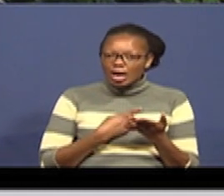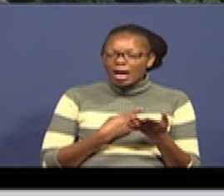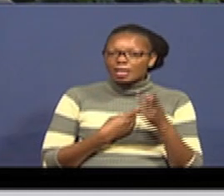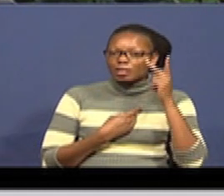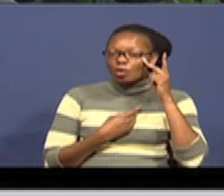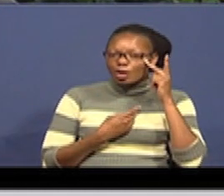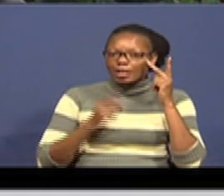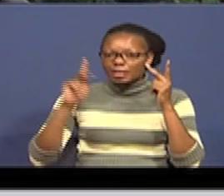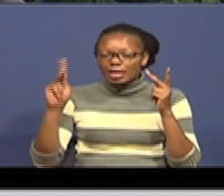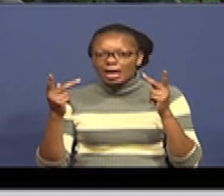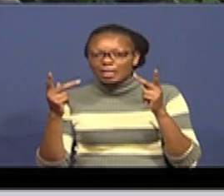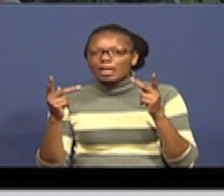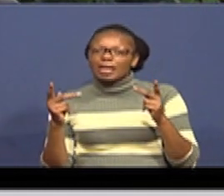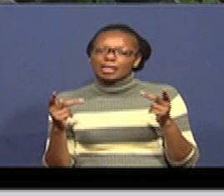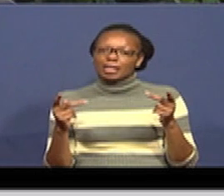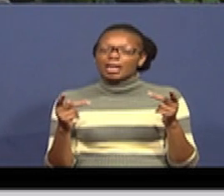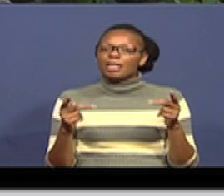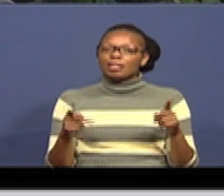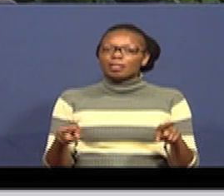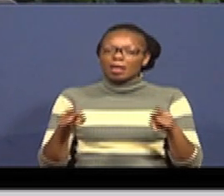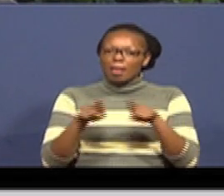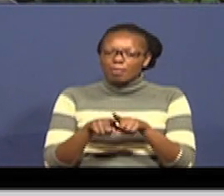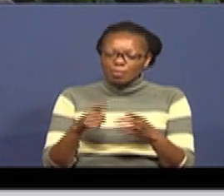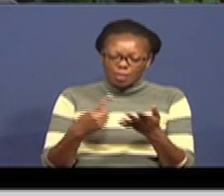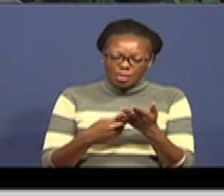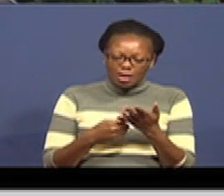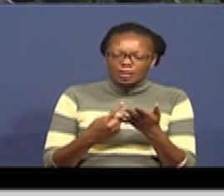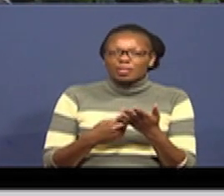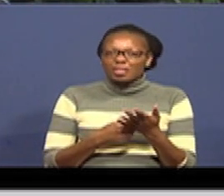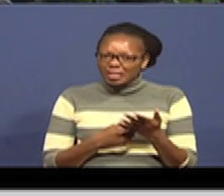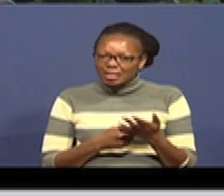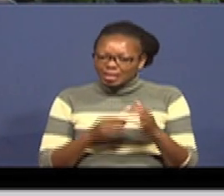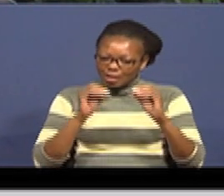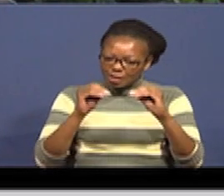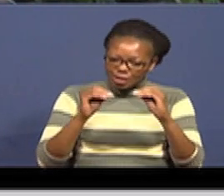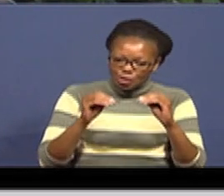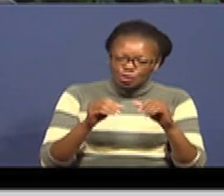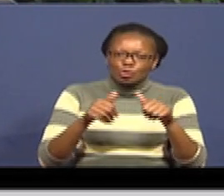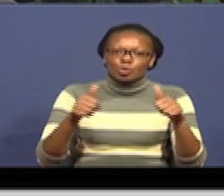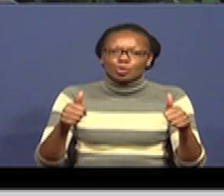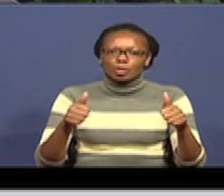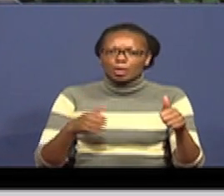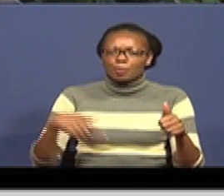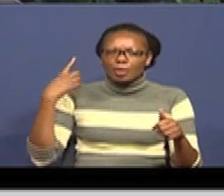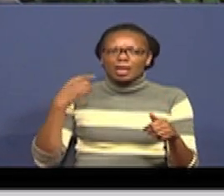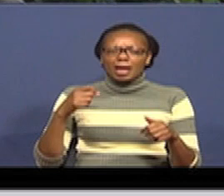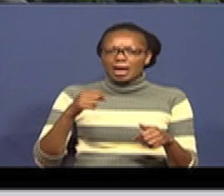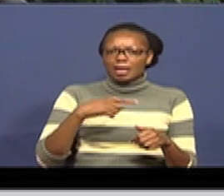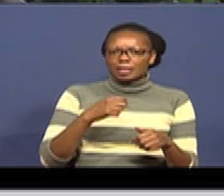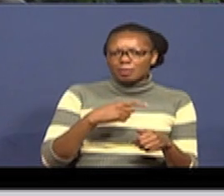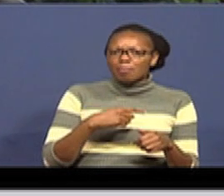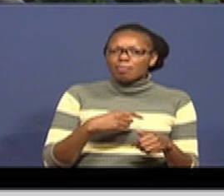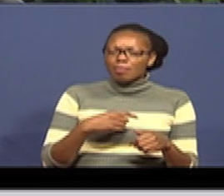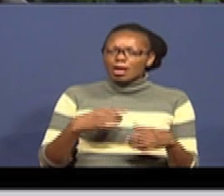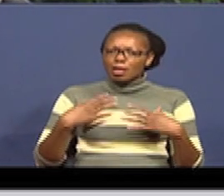education or to discuss and meet together. And if they want, last month, around